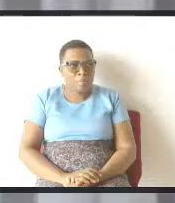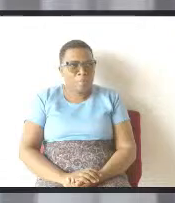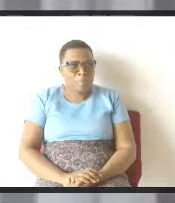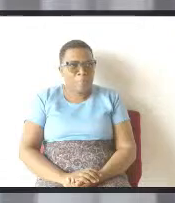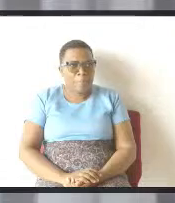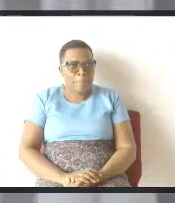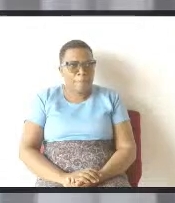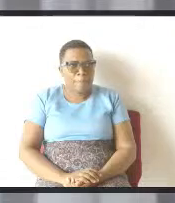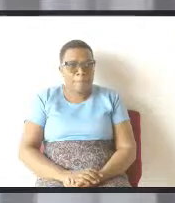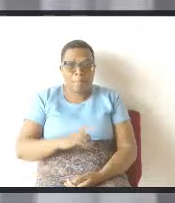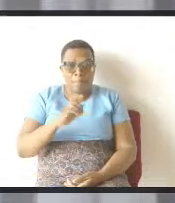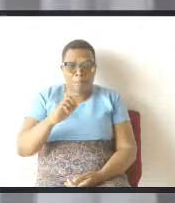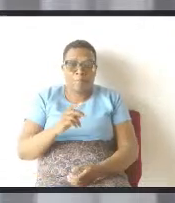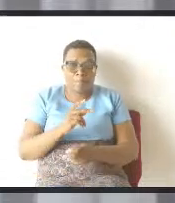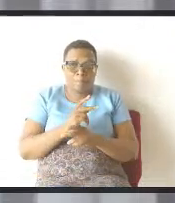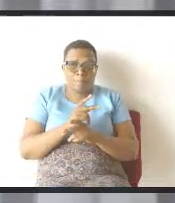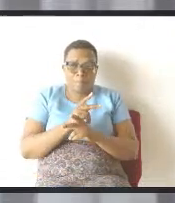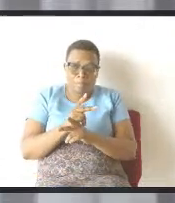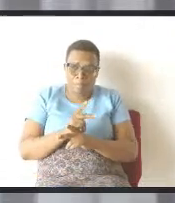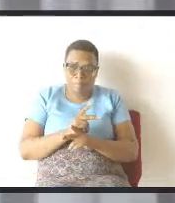We have to be careful.